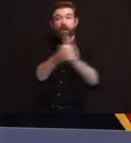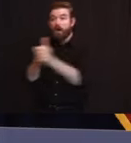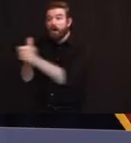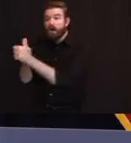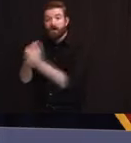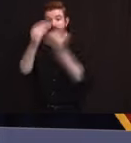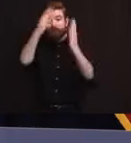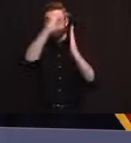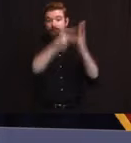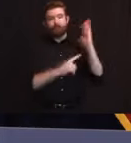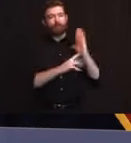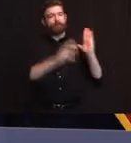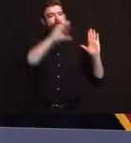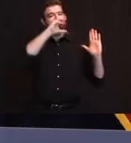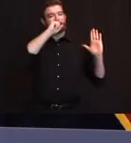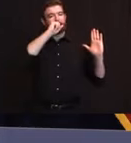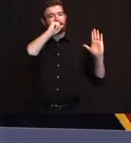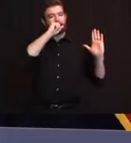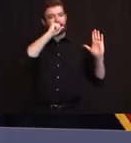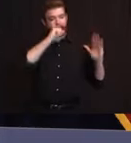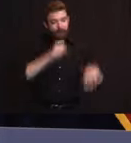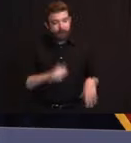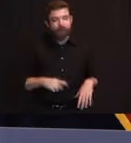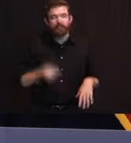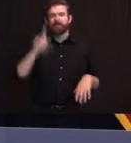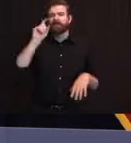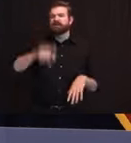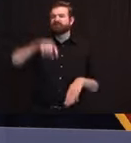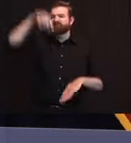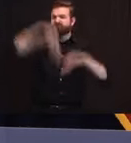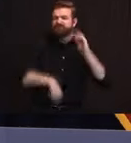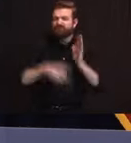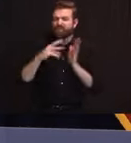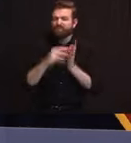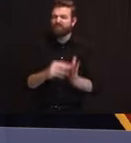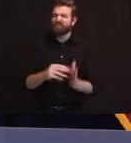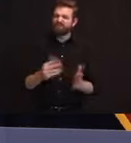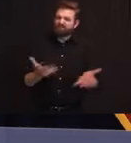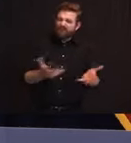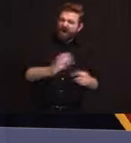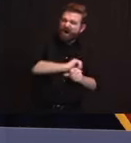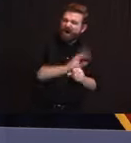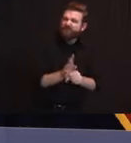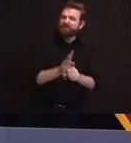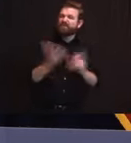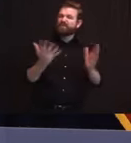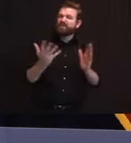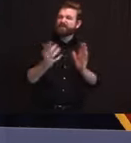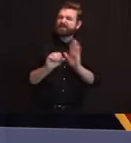about COVID-19 disease and its symptoms. They will also learn the process of case investigation and contact